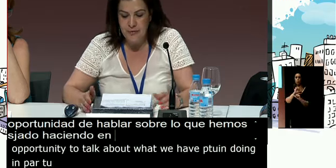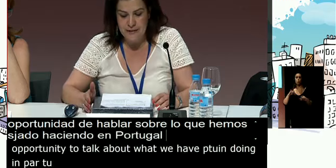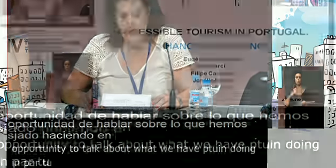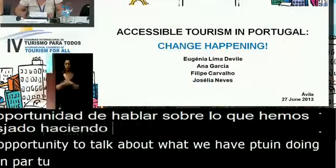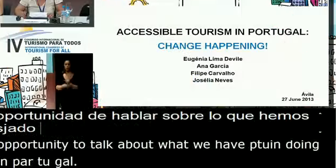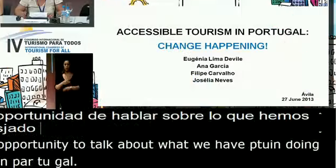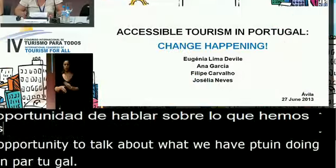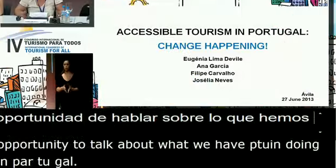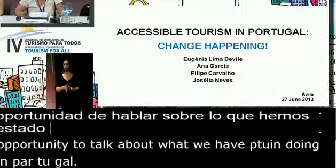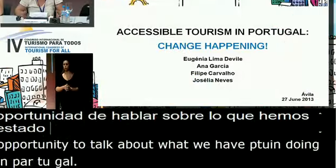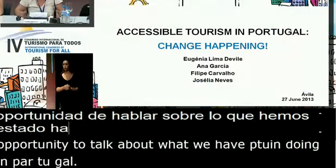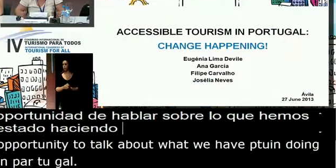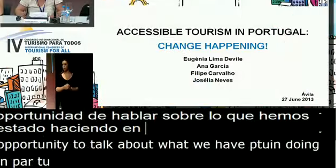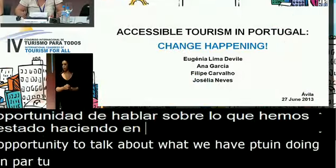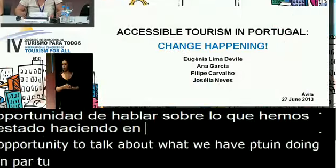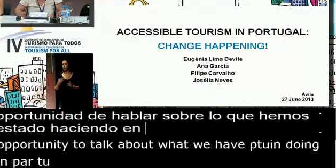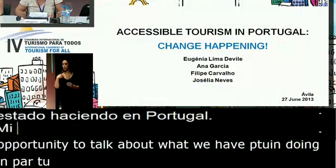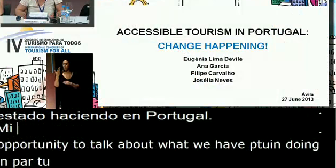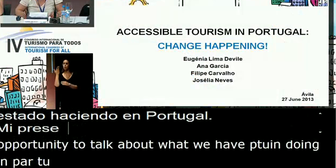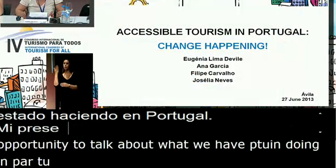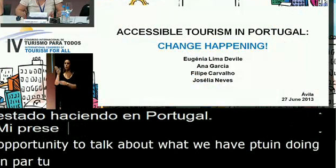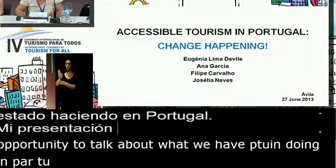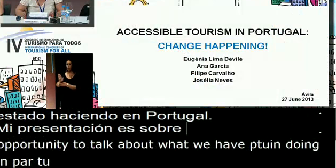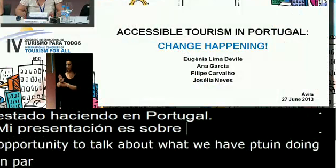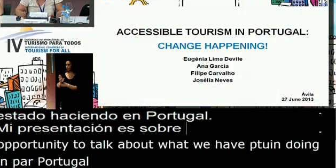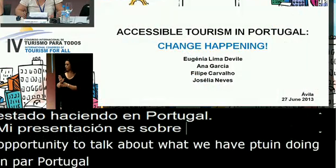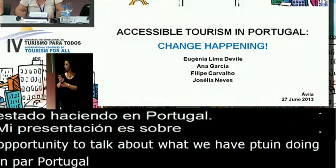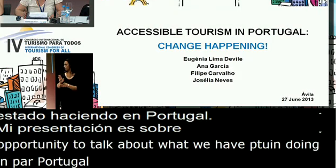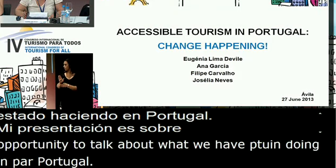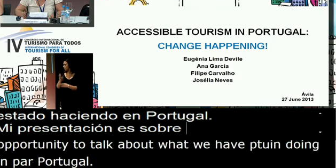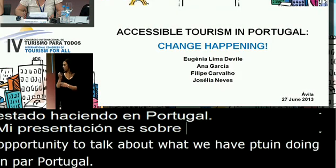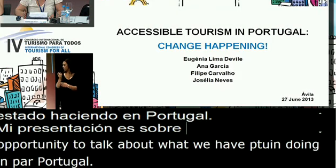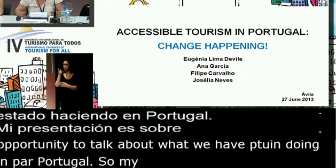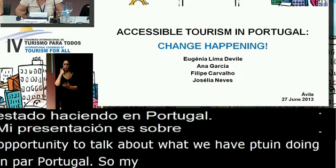My presentation is about the state of art of accessible tourism in Portugal.